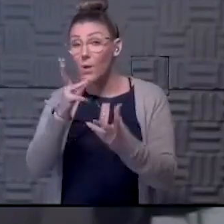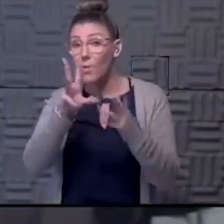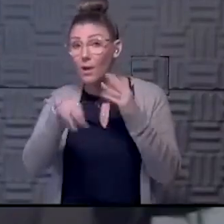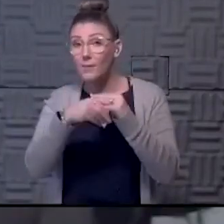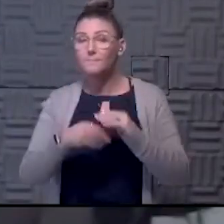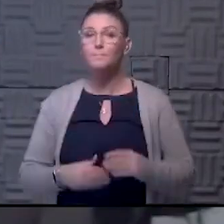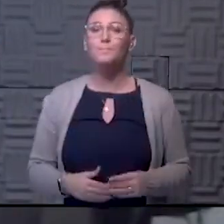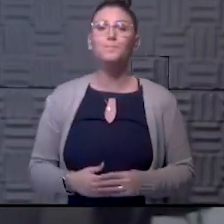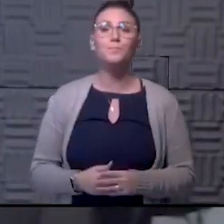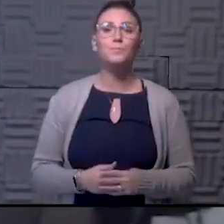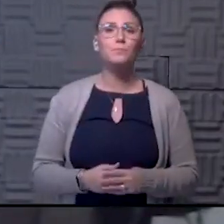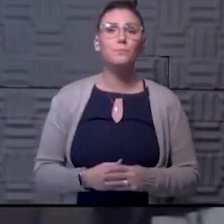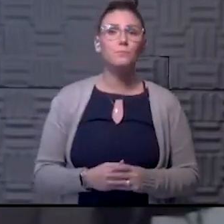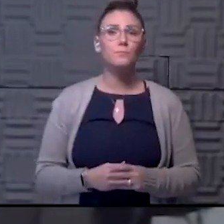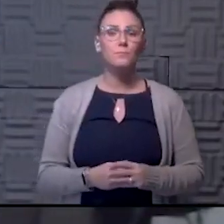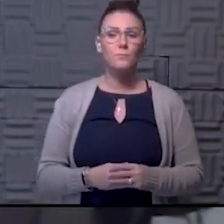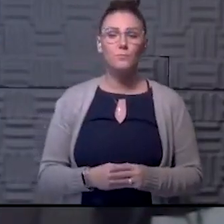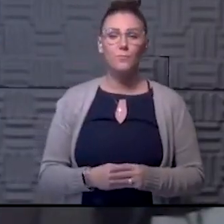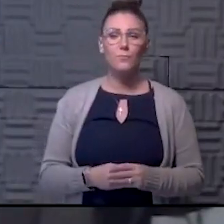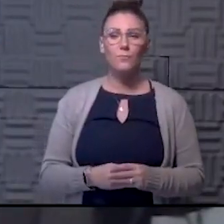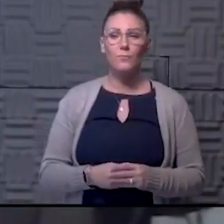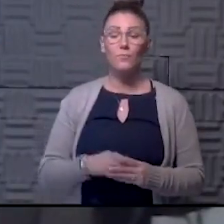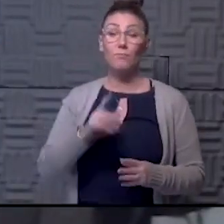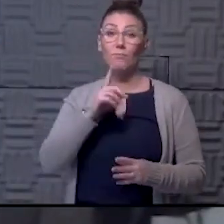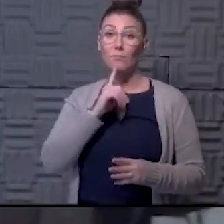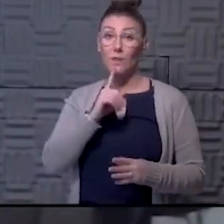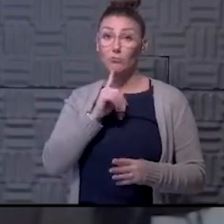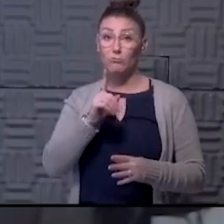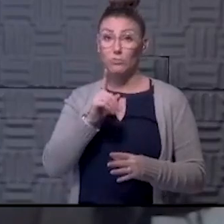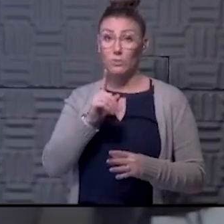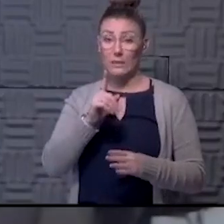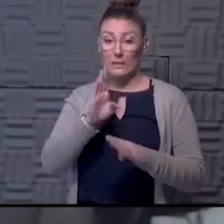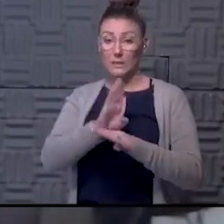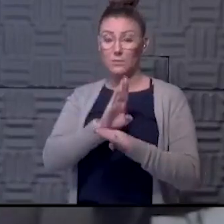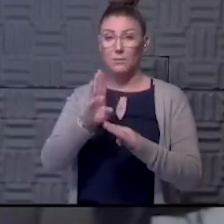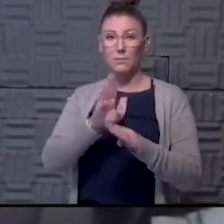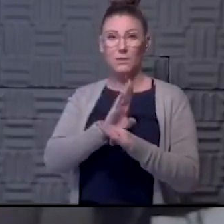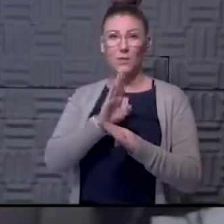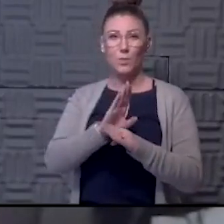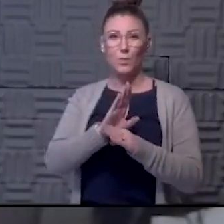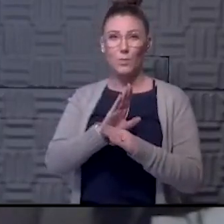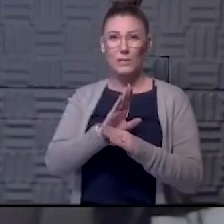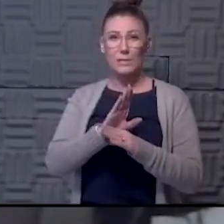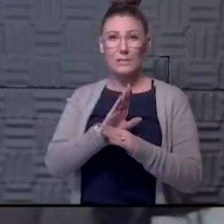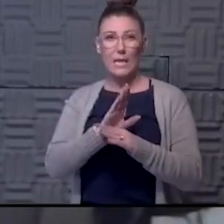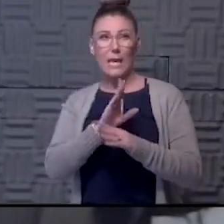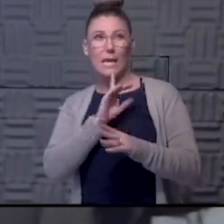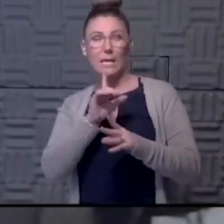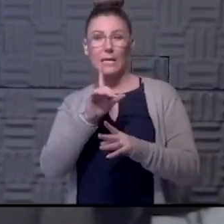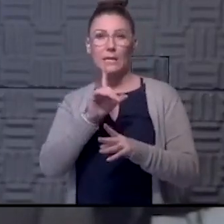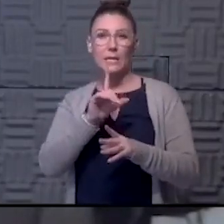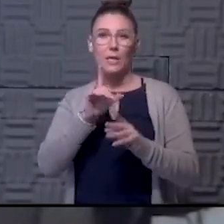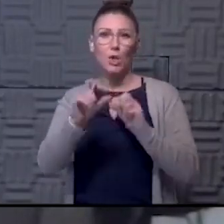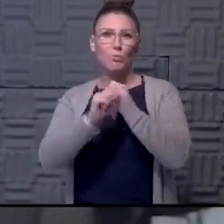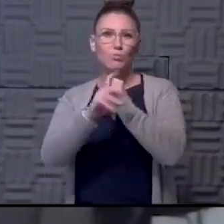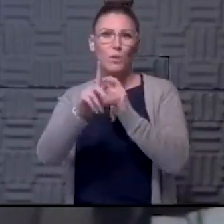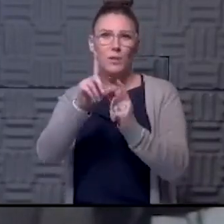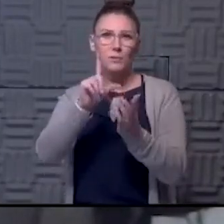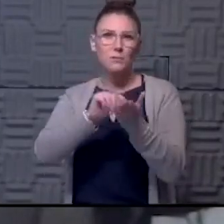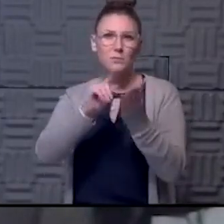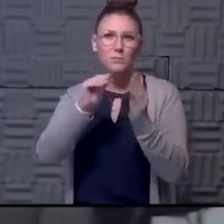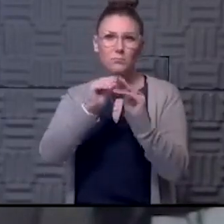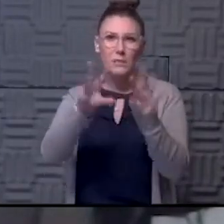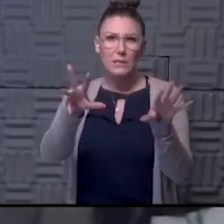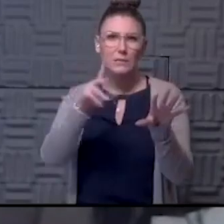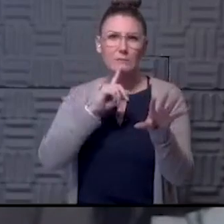Yeah, the company just released a press release, I think, I don't know, either Friday or over the weekend. I mean, it's very